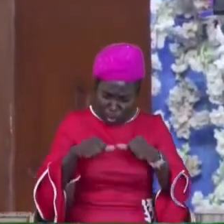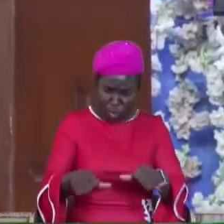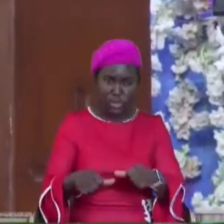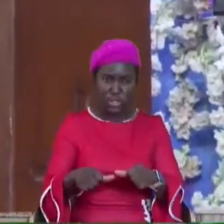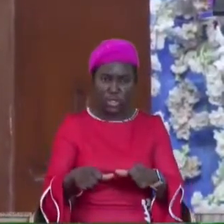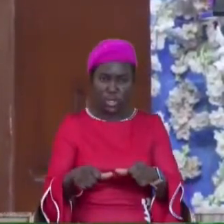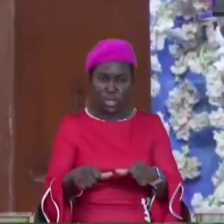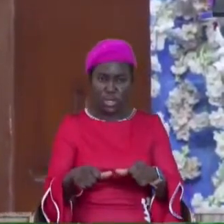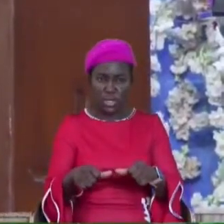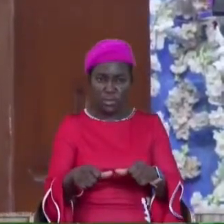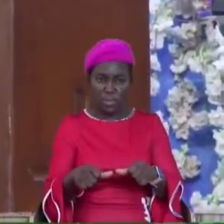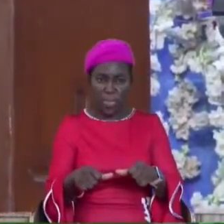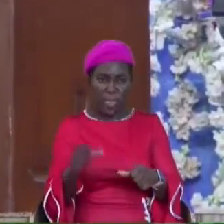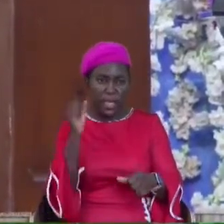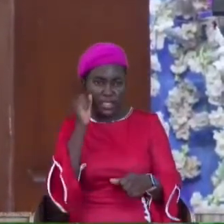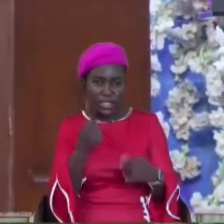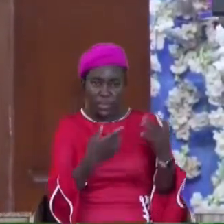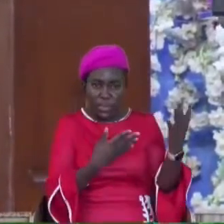pressed. She waited a little bit.